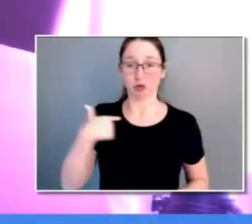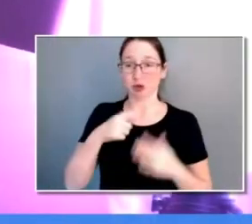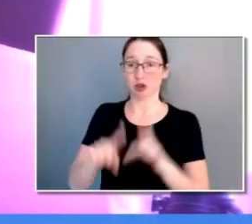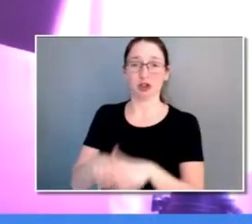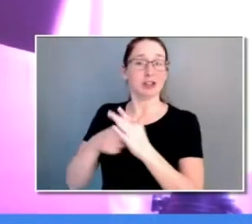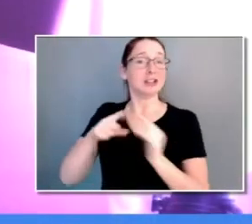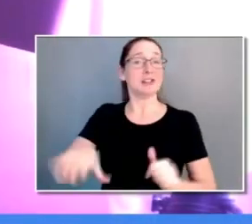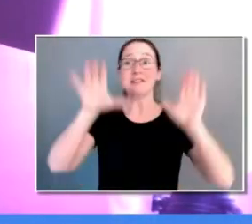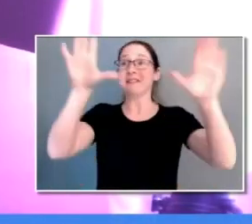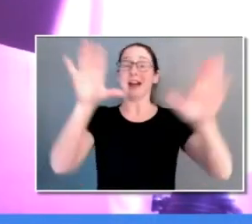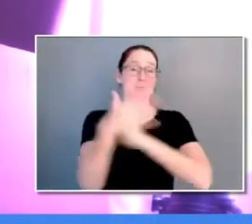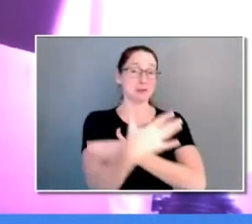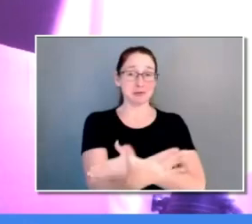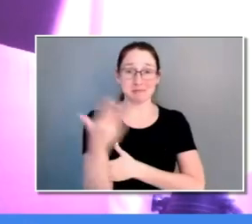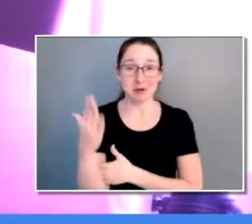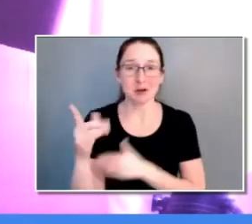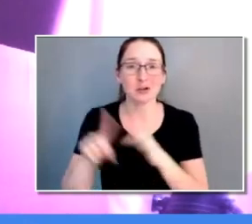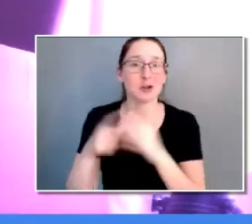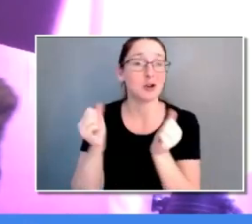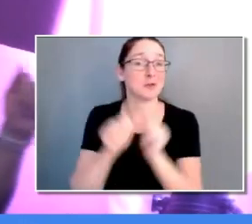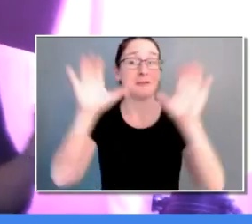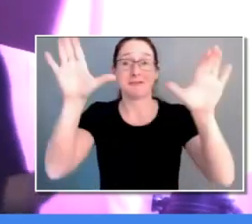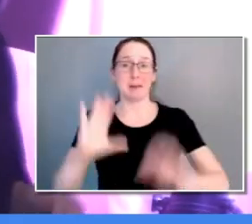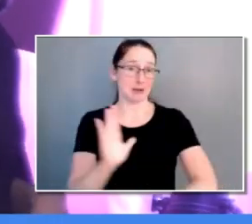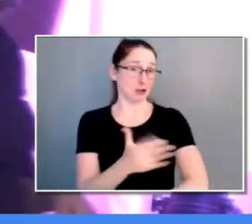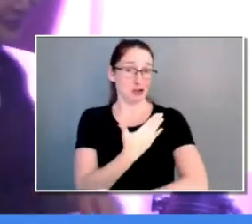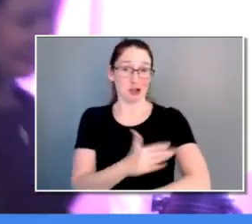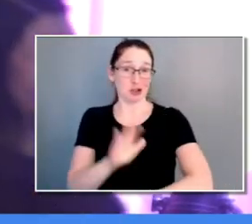fabulous morning with some fabulous song.